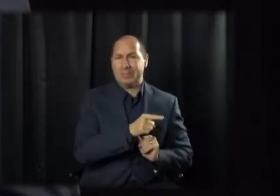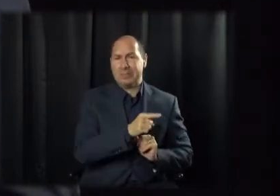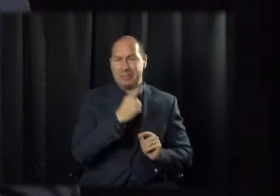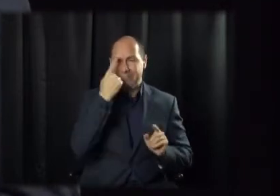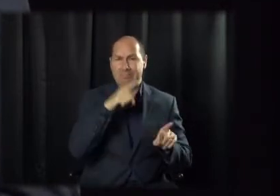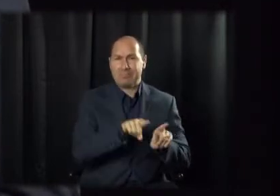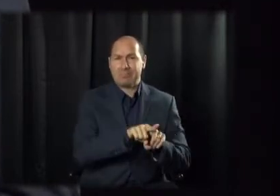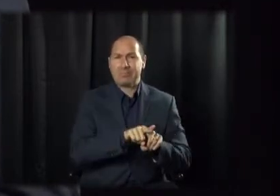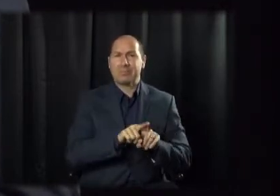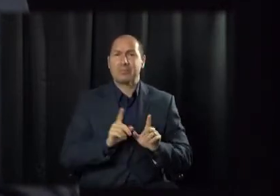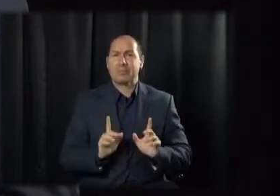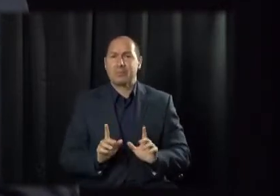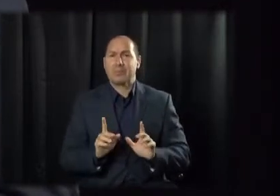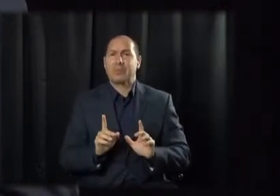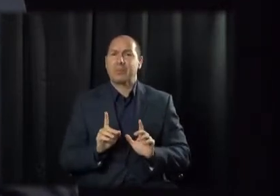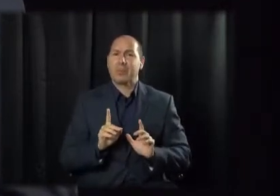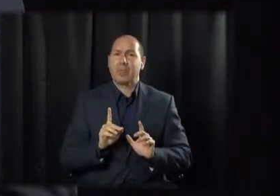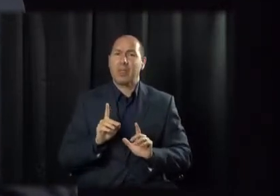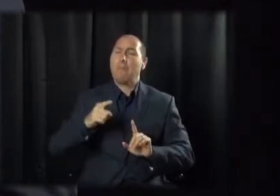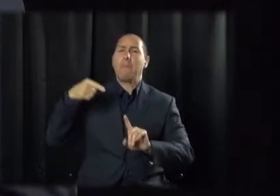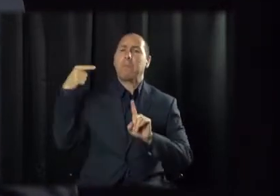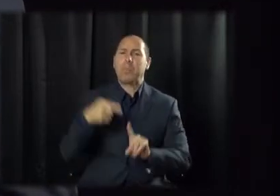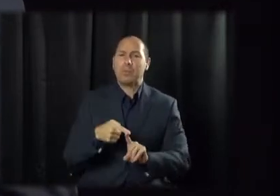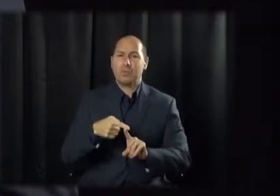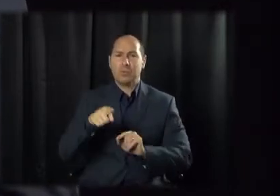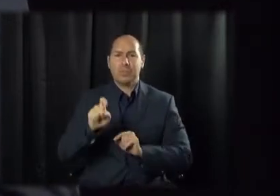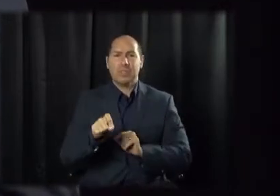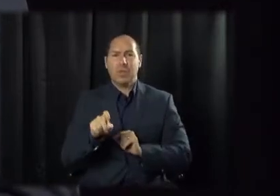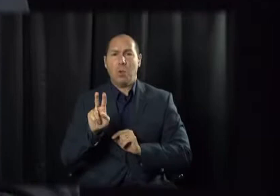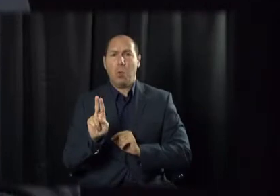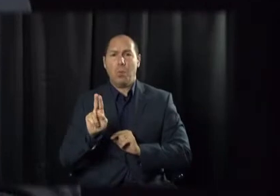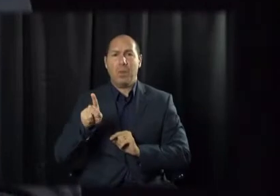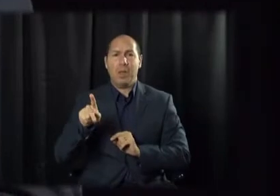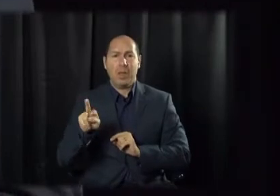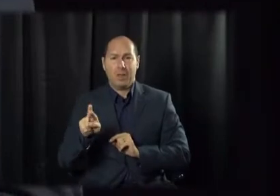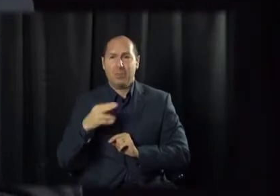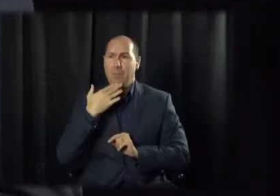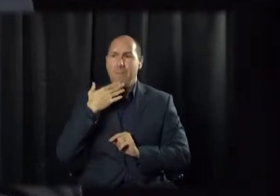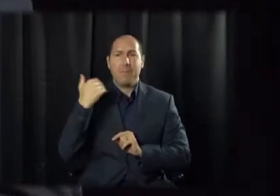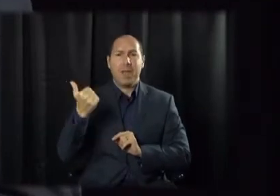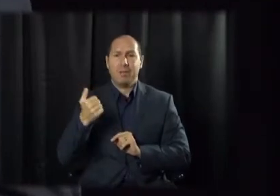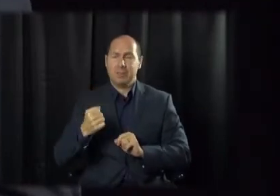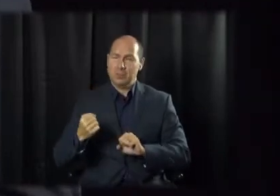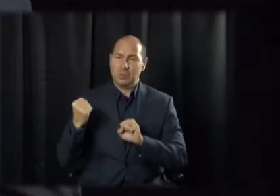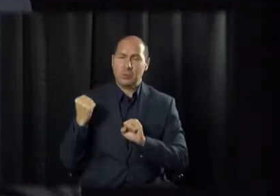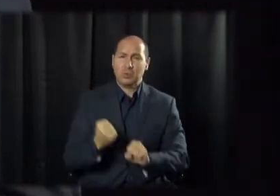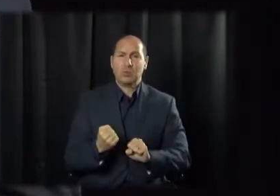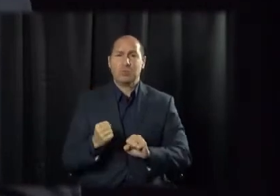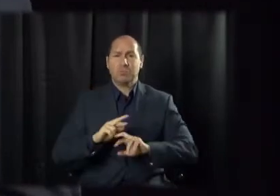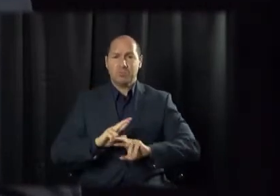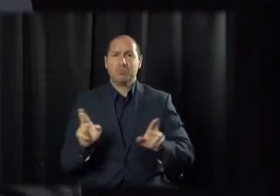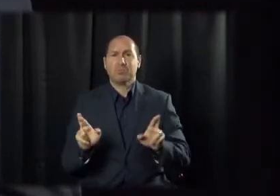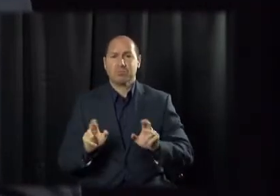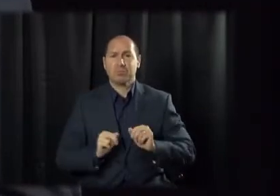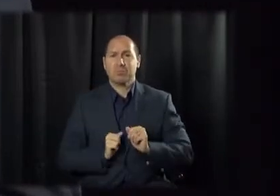we need a strong UPR for Puerto Rico to grow, and I believe that the board's